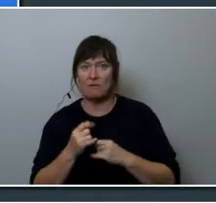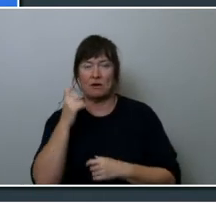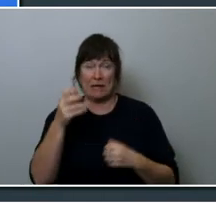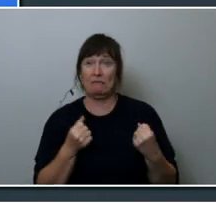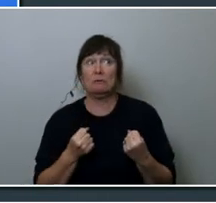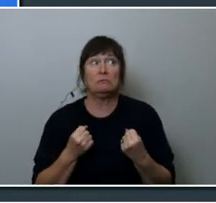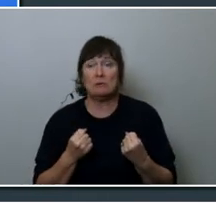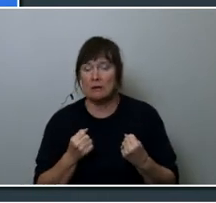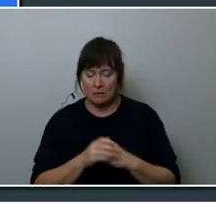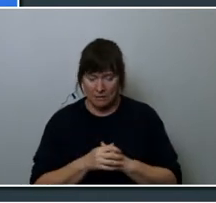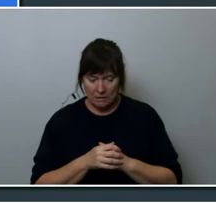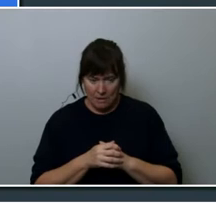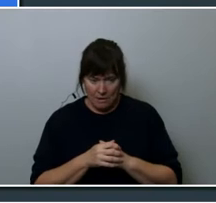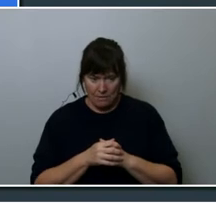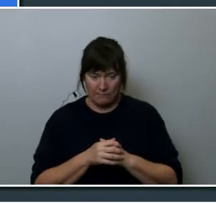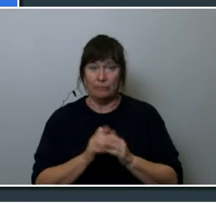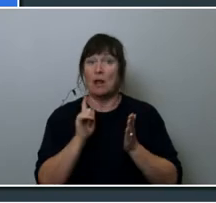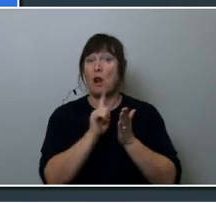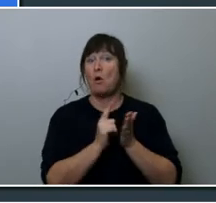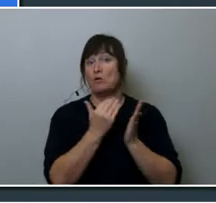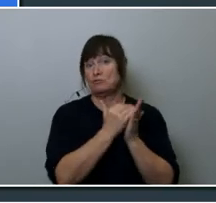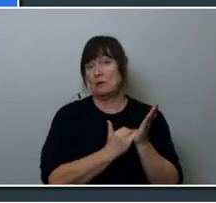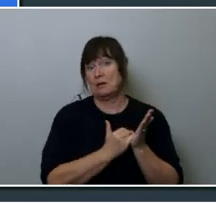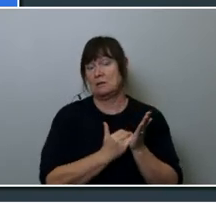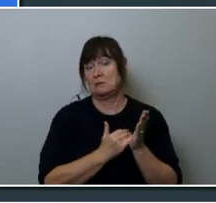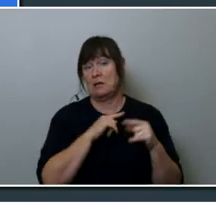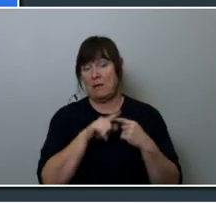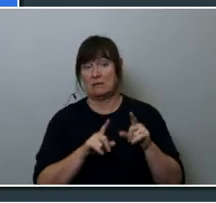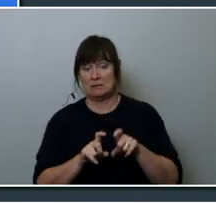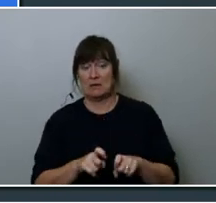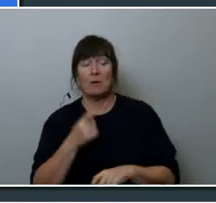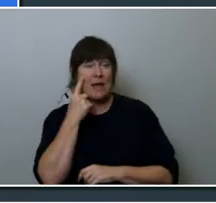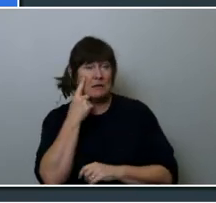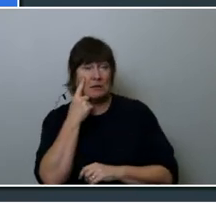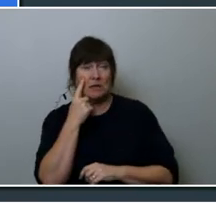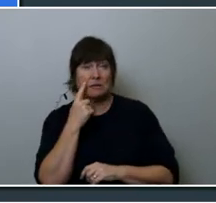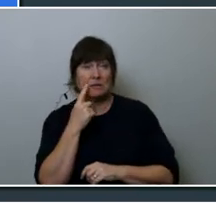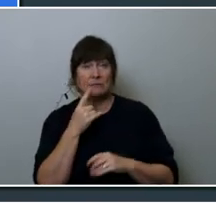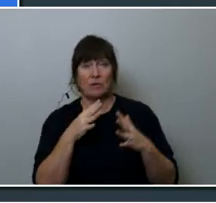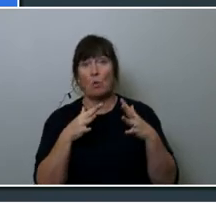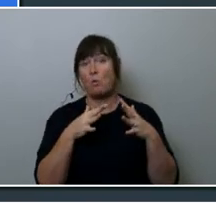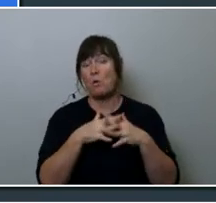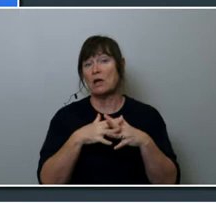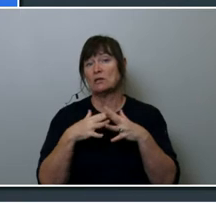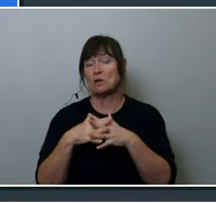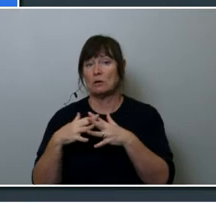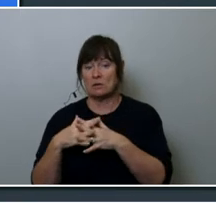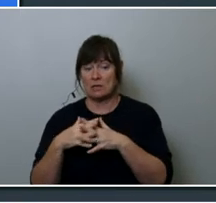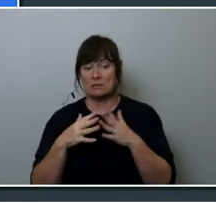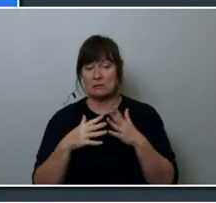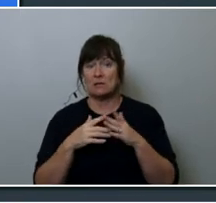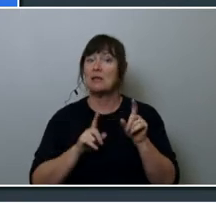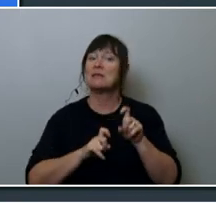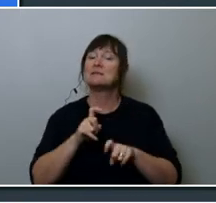careful. So the laws and regulations around cycling, we had a look at Waka Kotahi's cycling